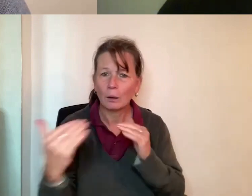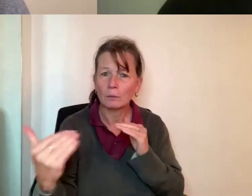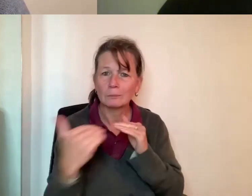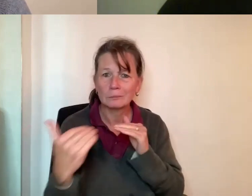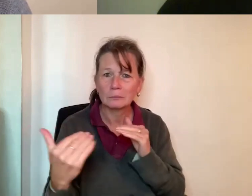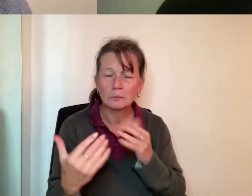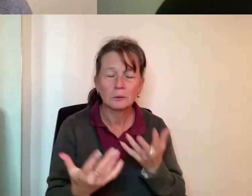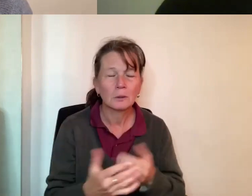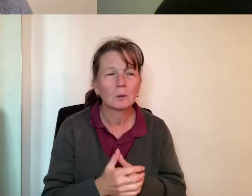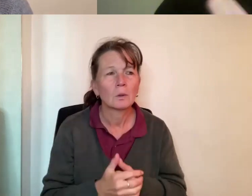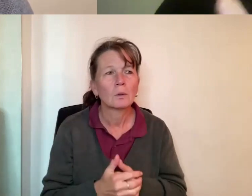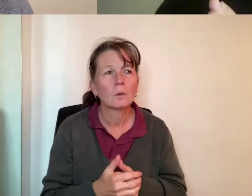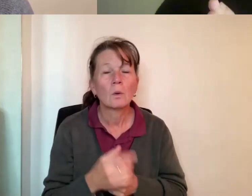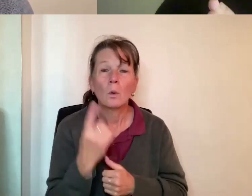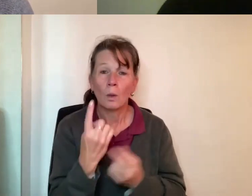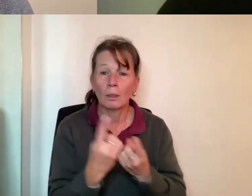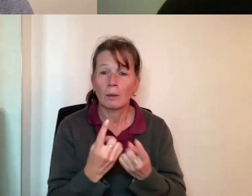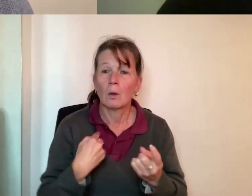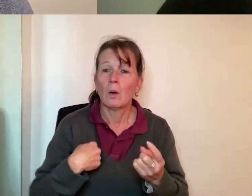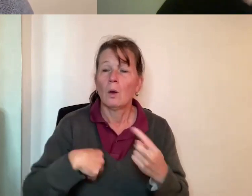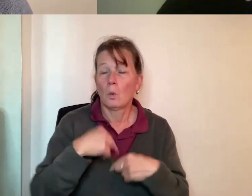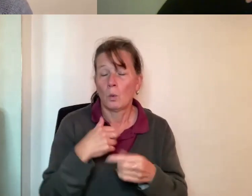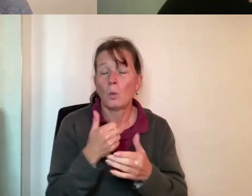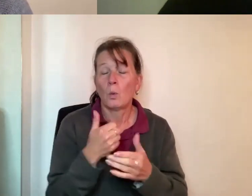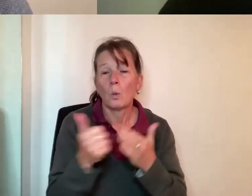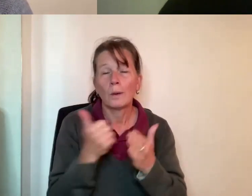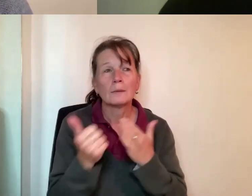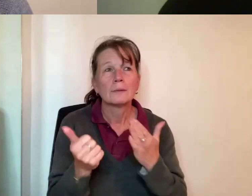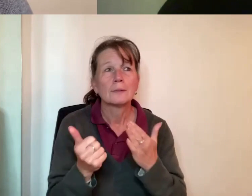One thing that we're always quite